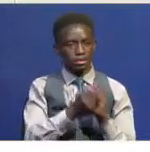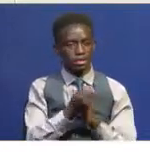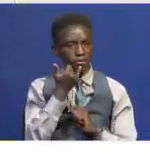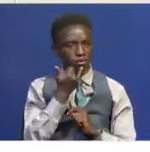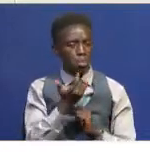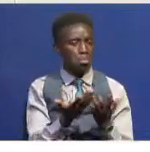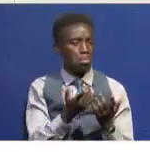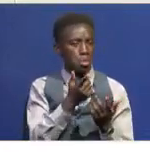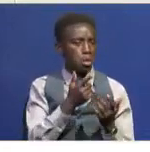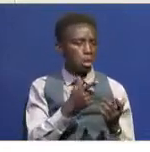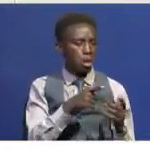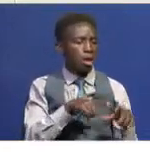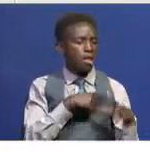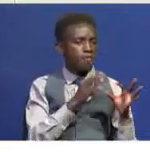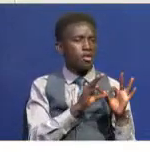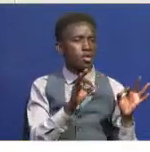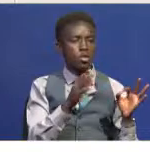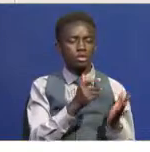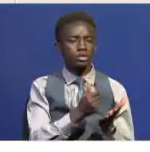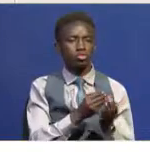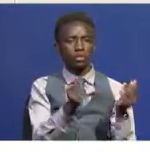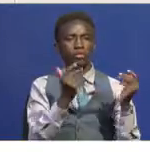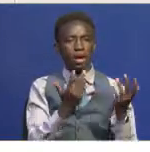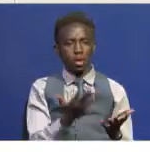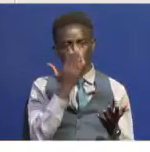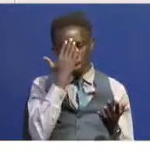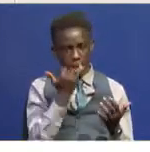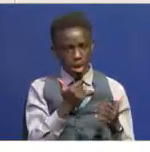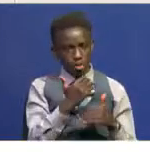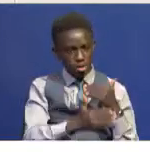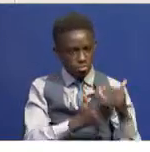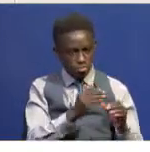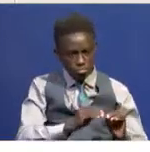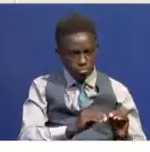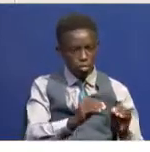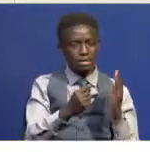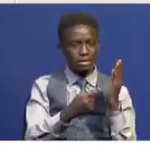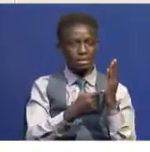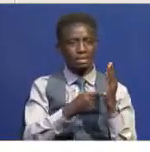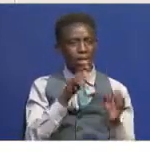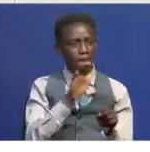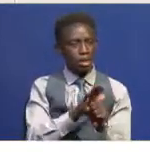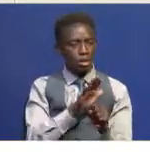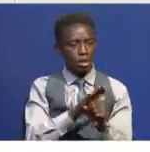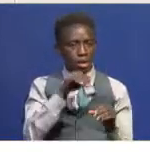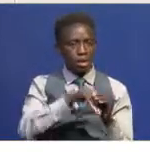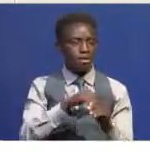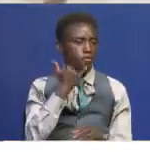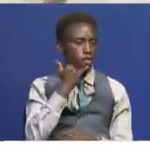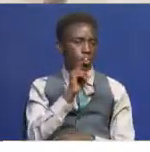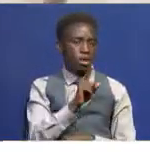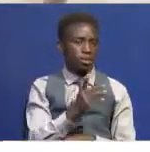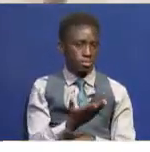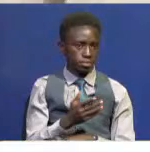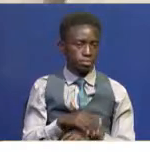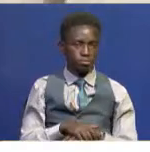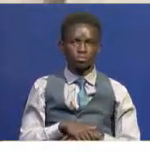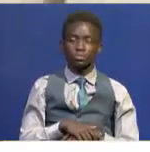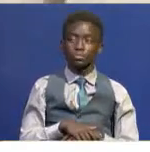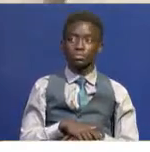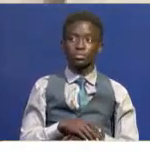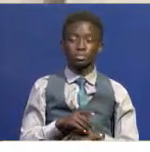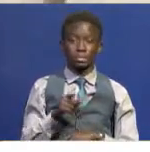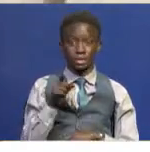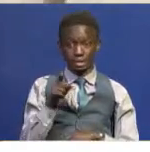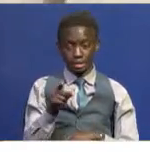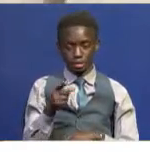durability? Because we are also moving towards a lot of technology in one gadget. So in regards to this, we